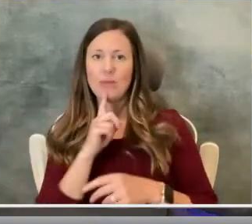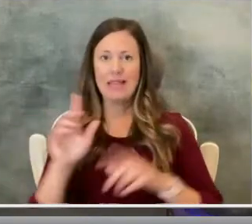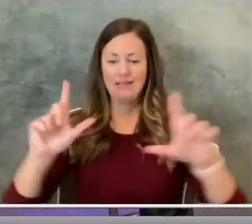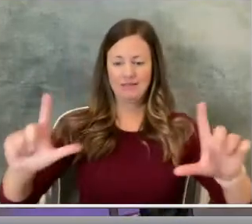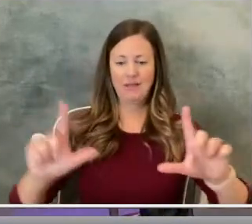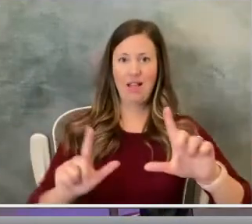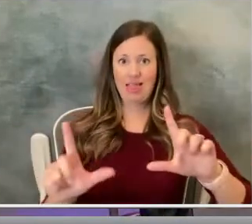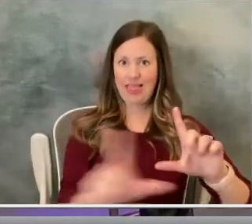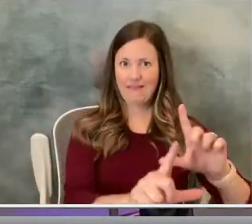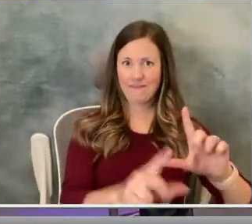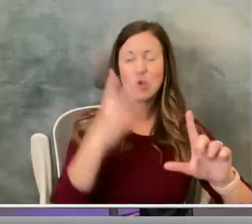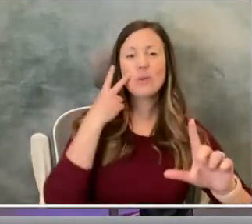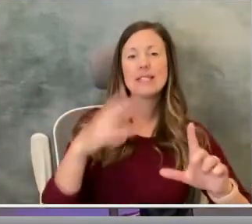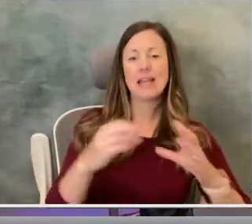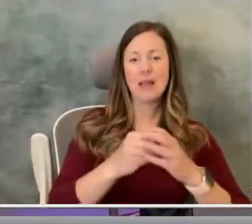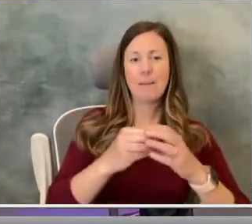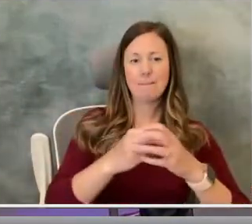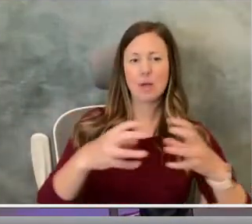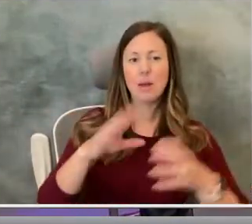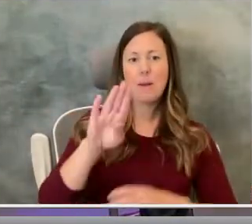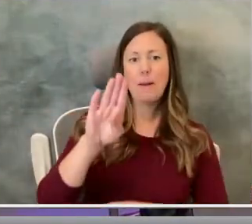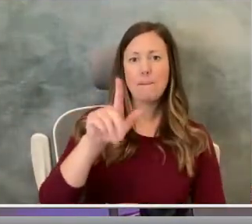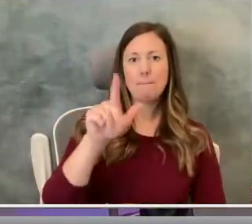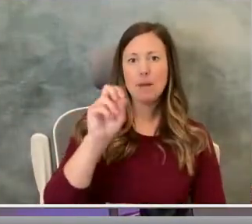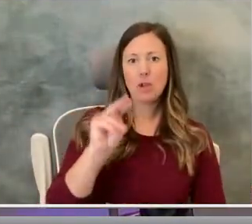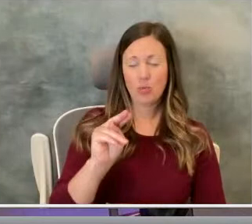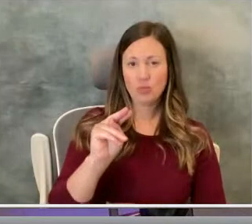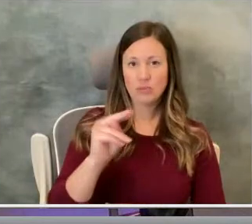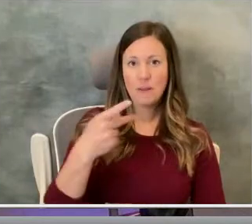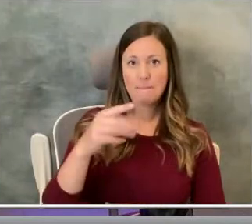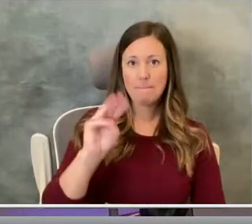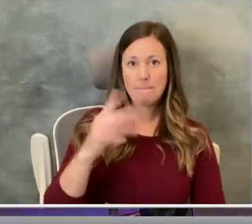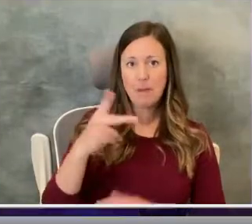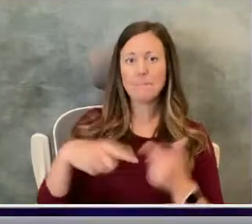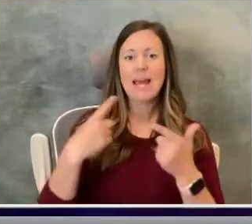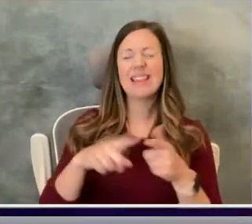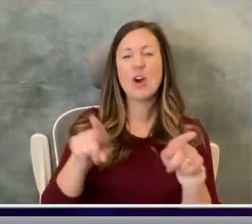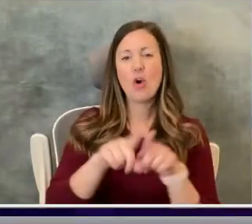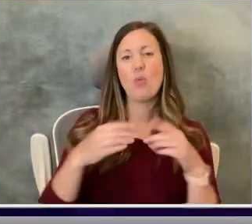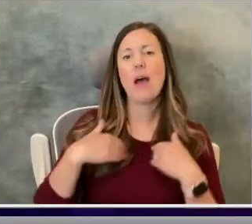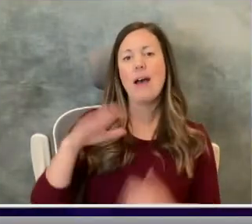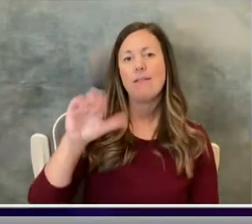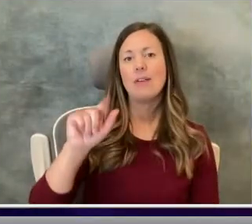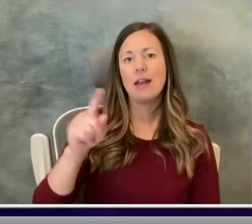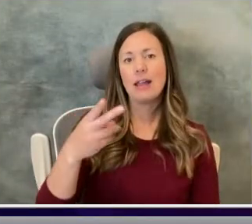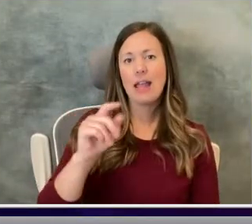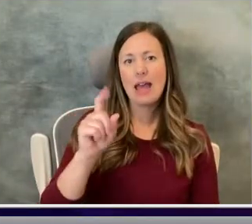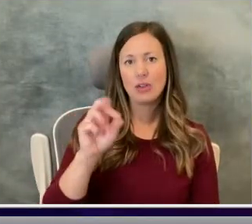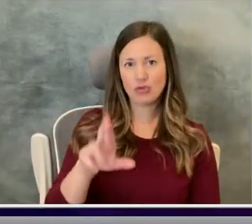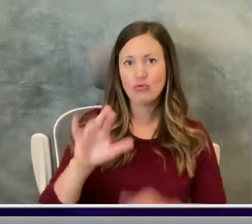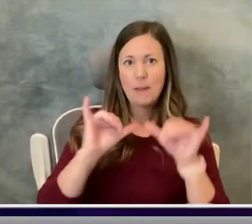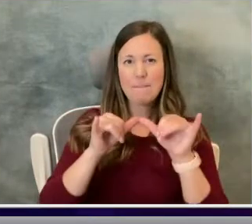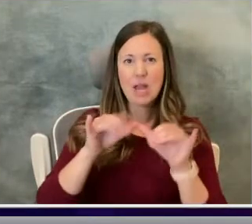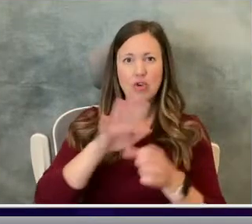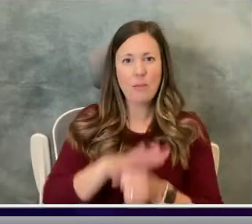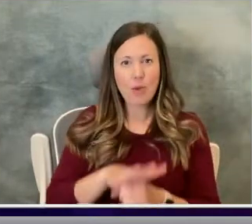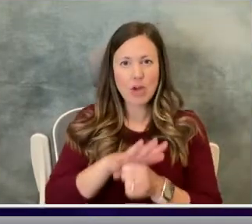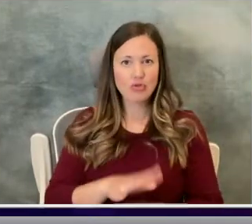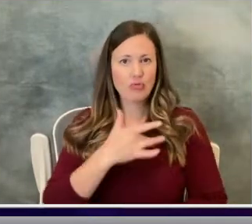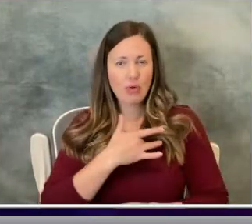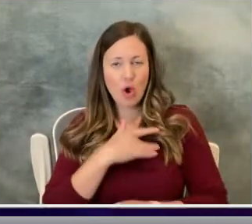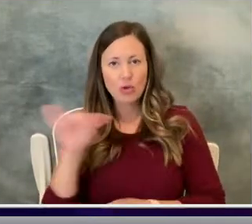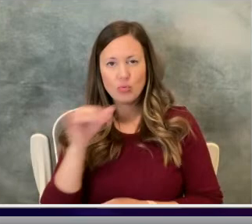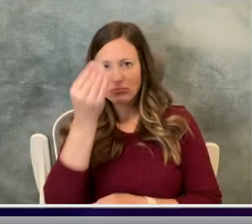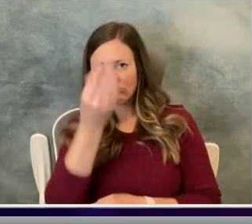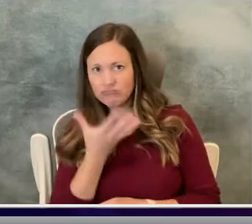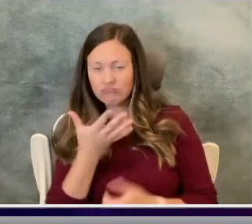which measures pressures in the heart, give us more information on how things are going. I want to bring in Dr. Danter again,